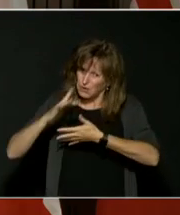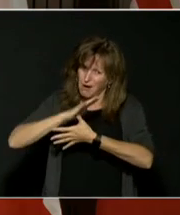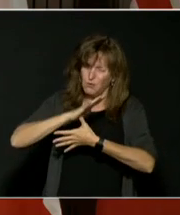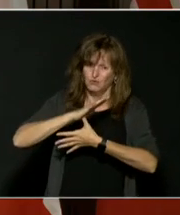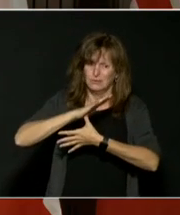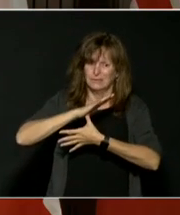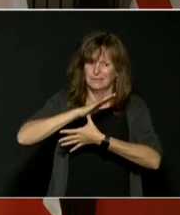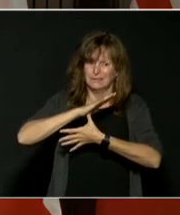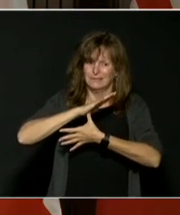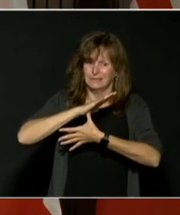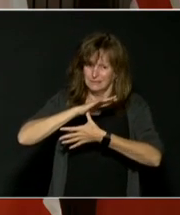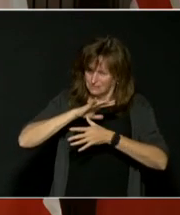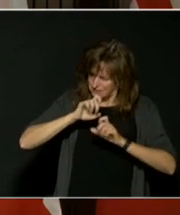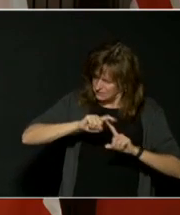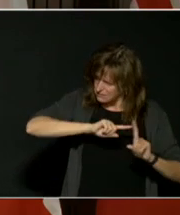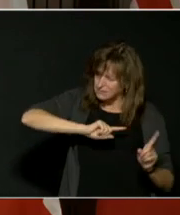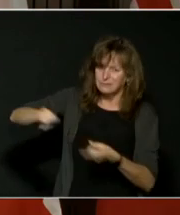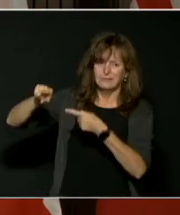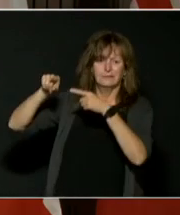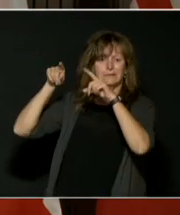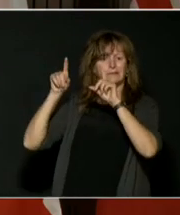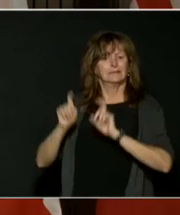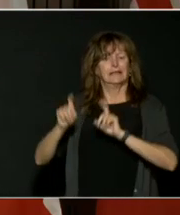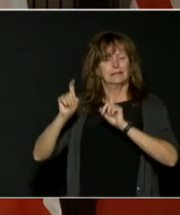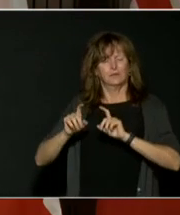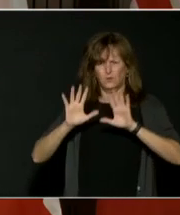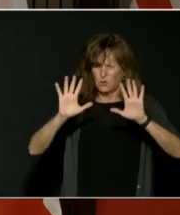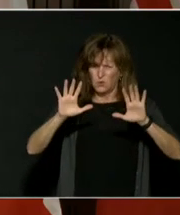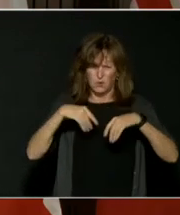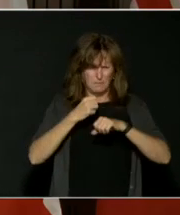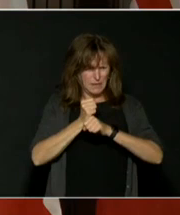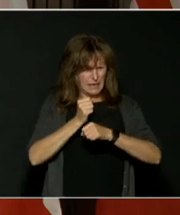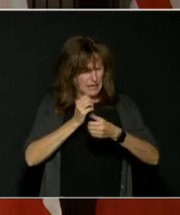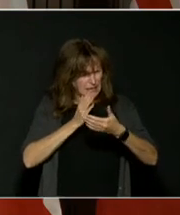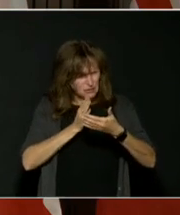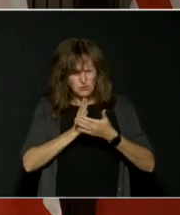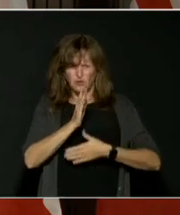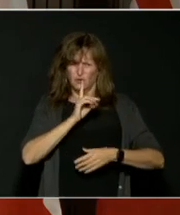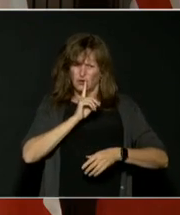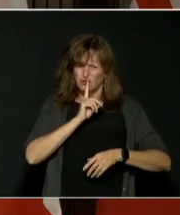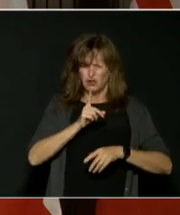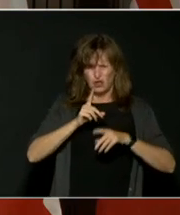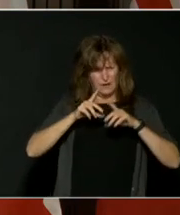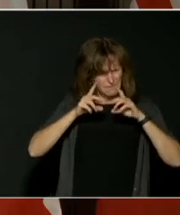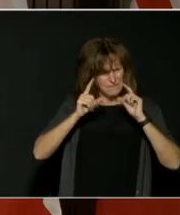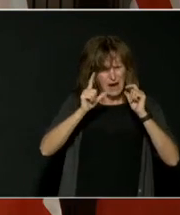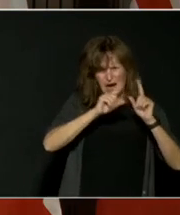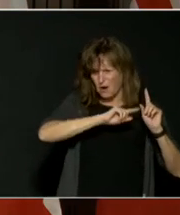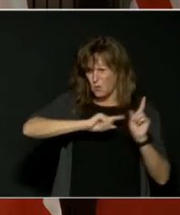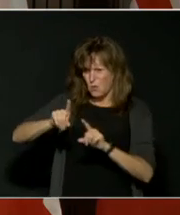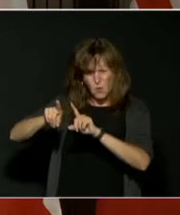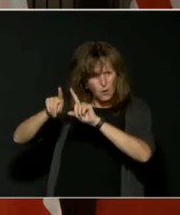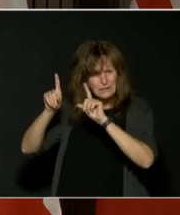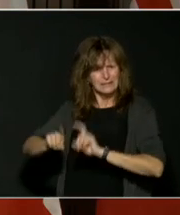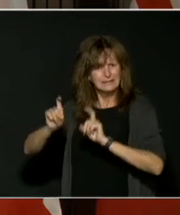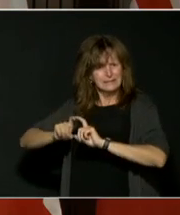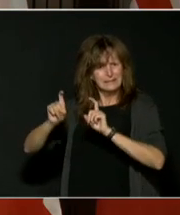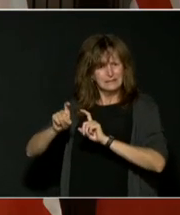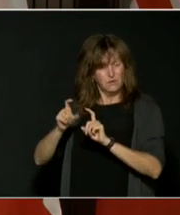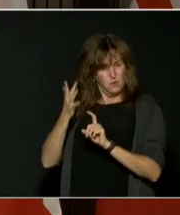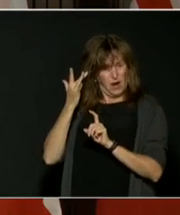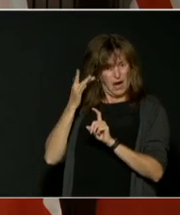tested. Those are the ones we need to make sure are getting tested as quickly as possible in order to slow the spread